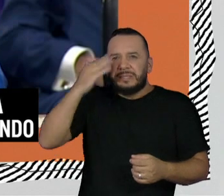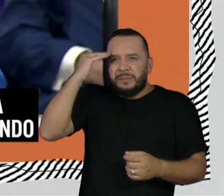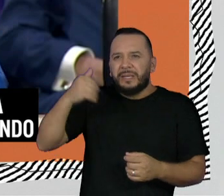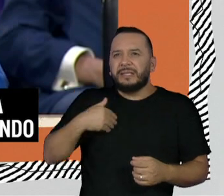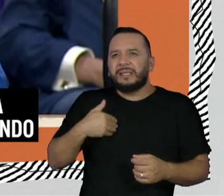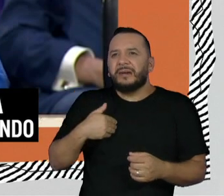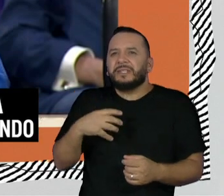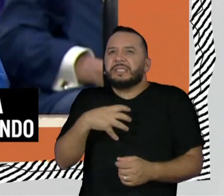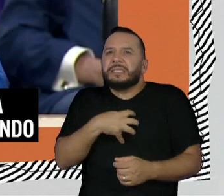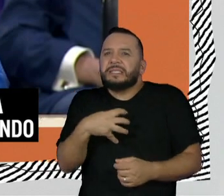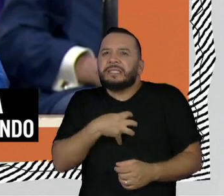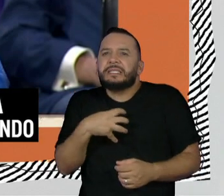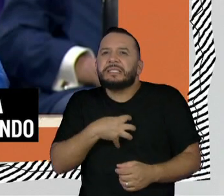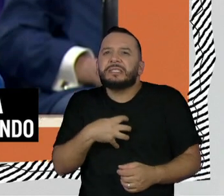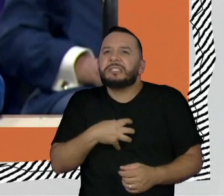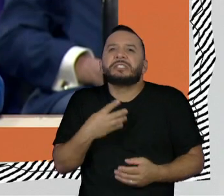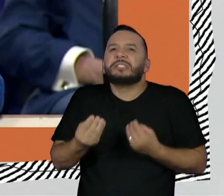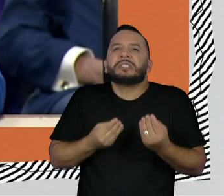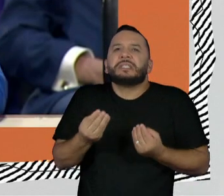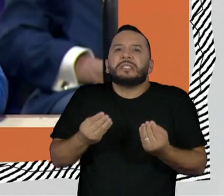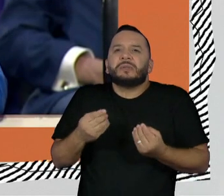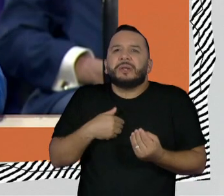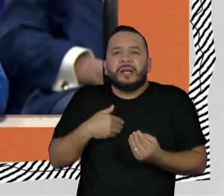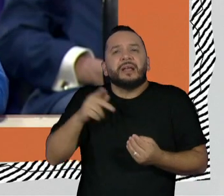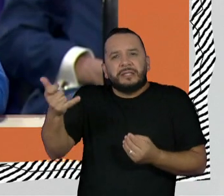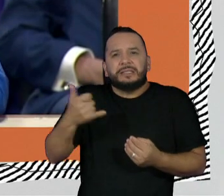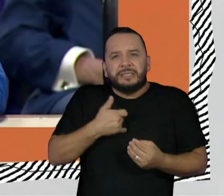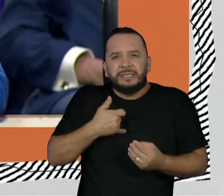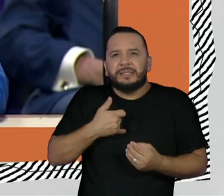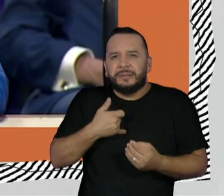knew how I was feeling, and said,